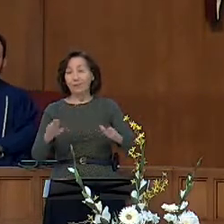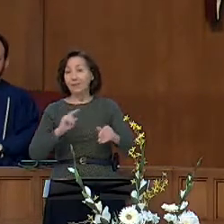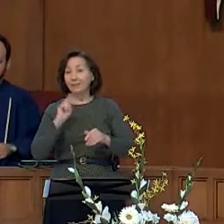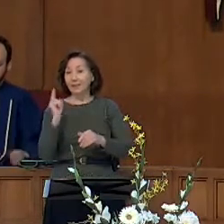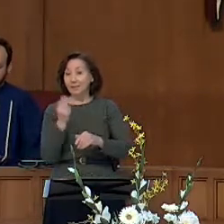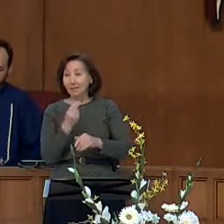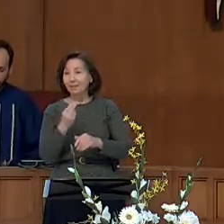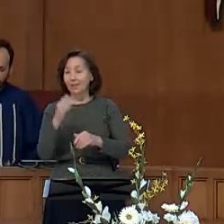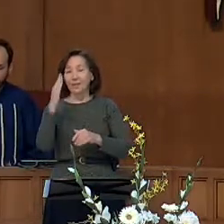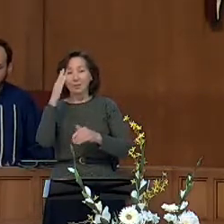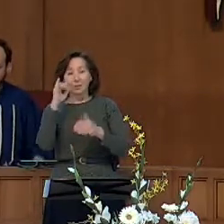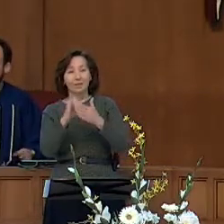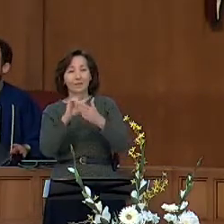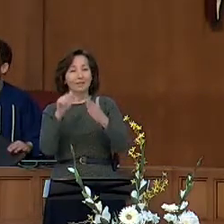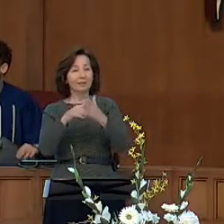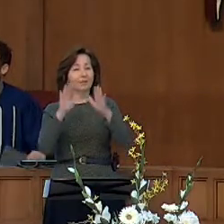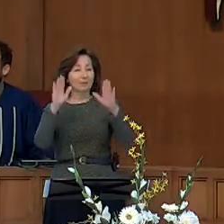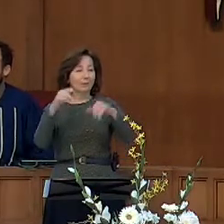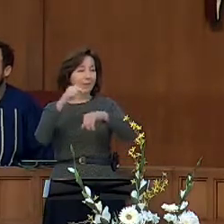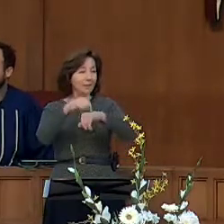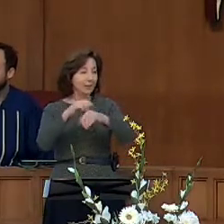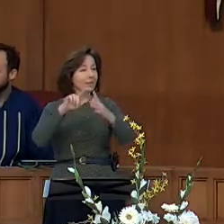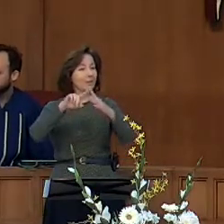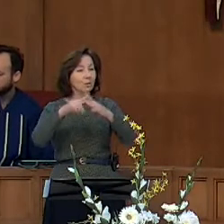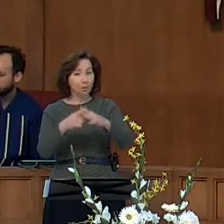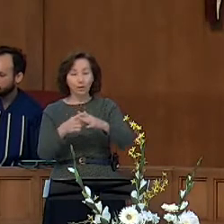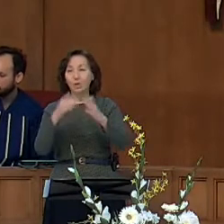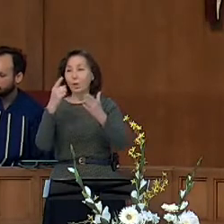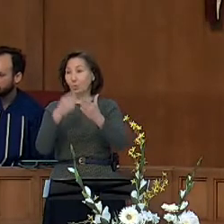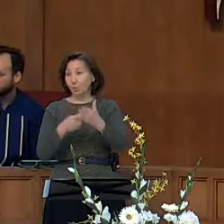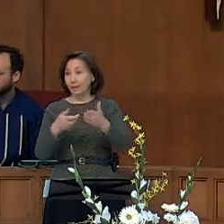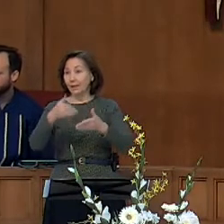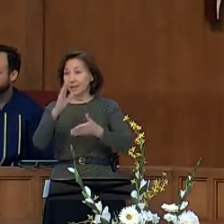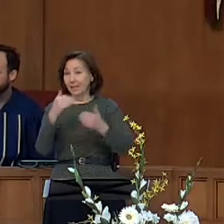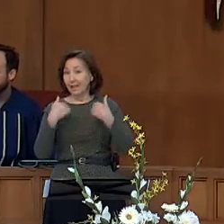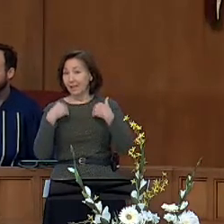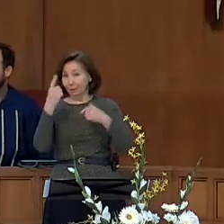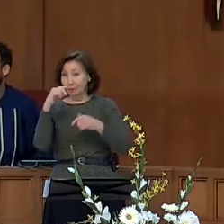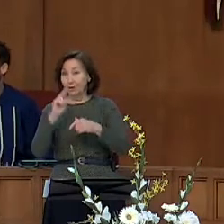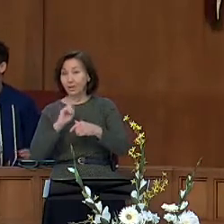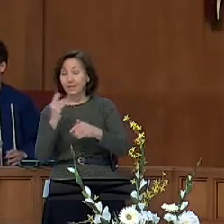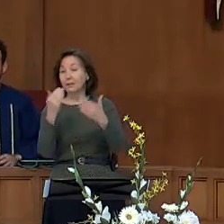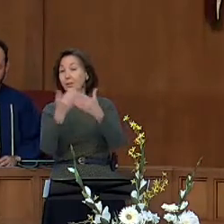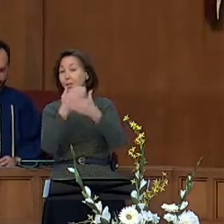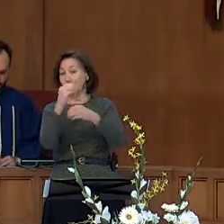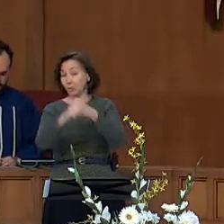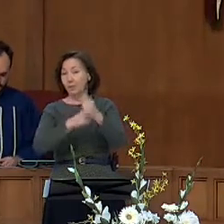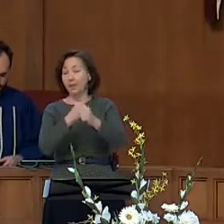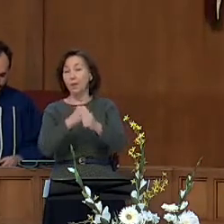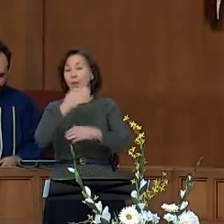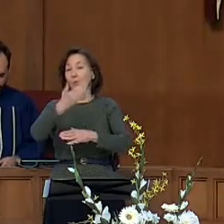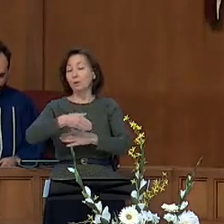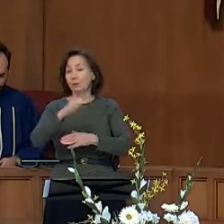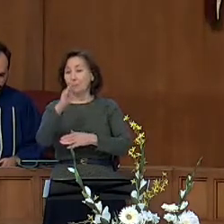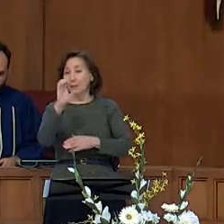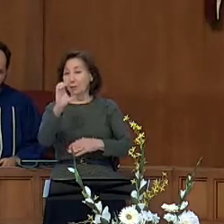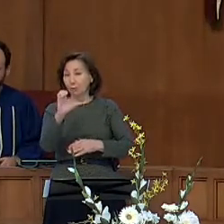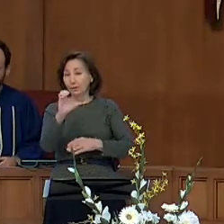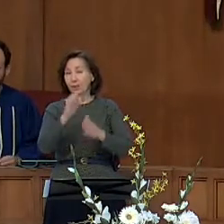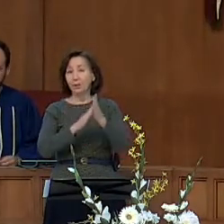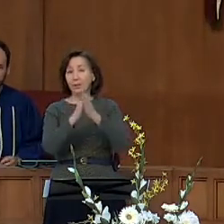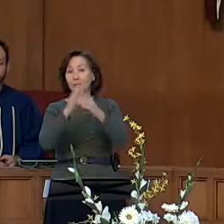that this is a great time for all of us to get started on what God has for us in this new year. Welcome to Bear Creek United Methodist